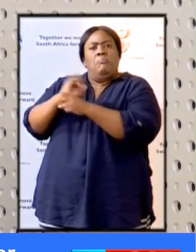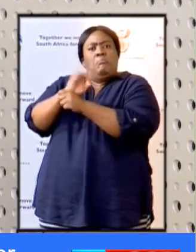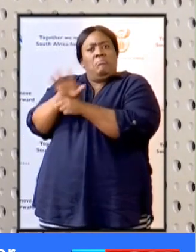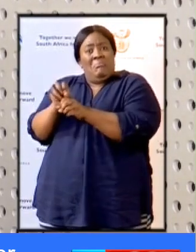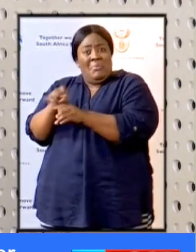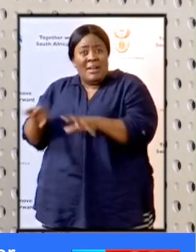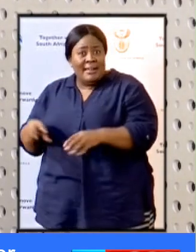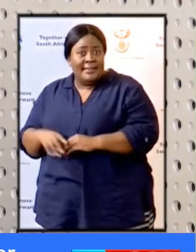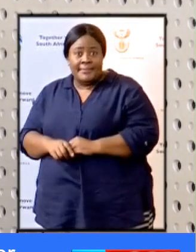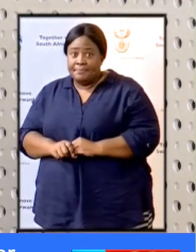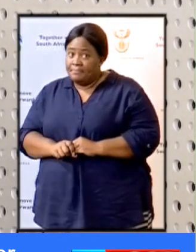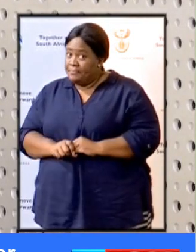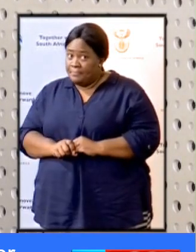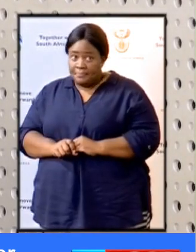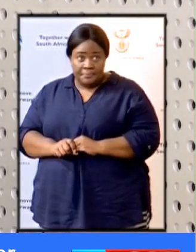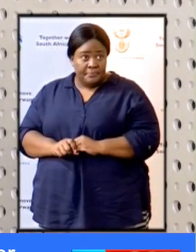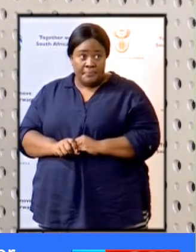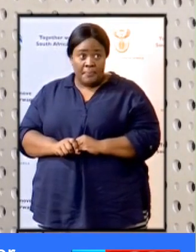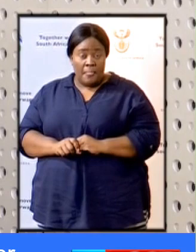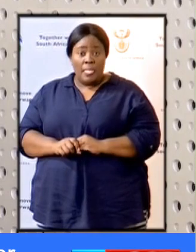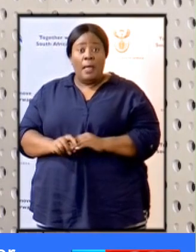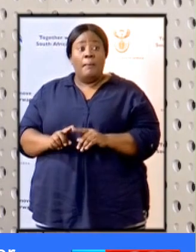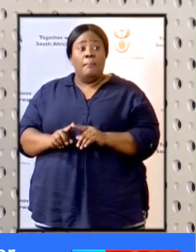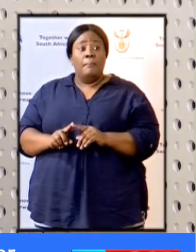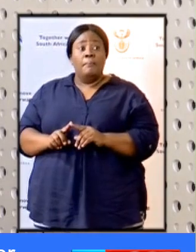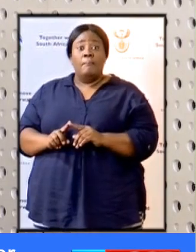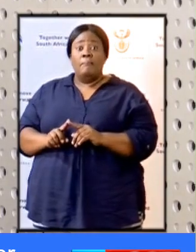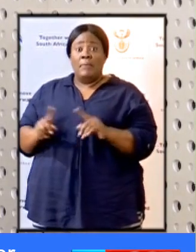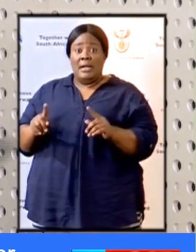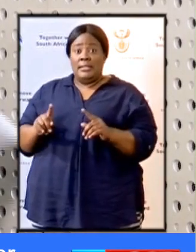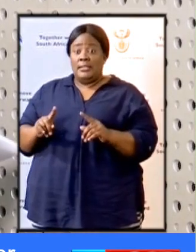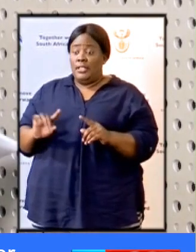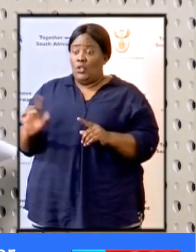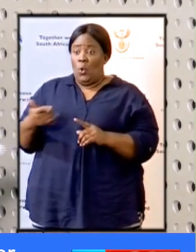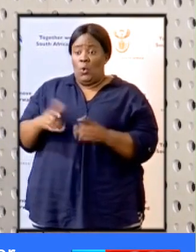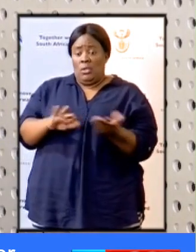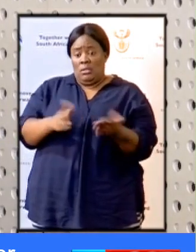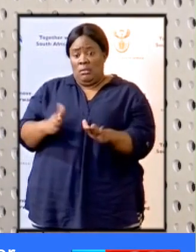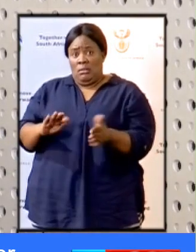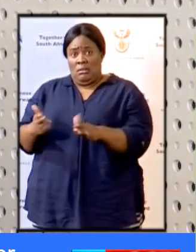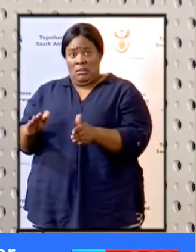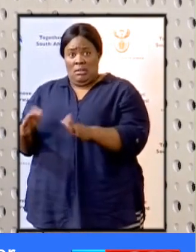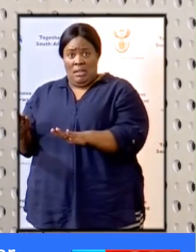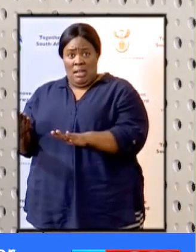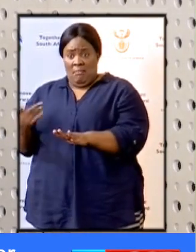but in all the deaths, I'm told there was no toddler that had died, even if parents were